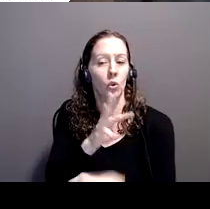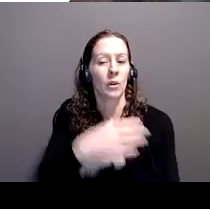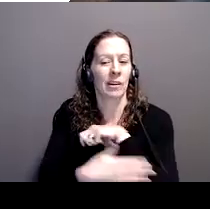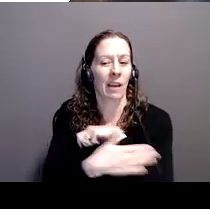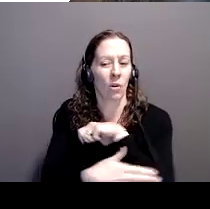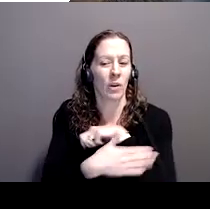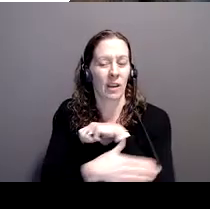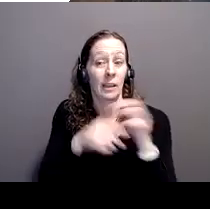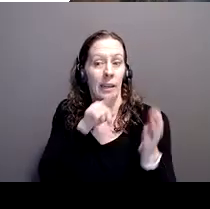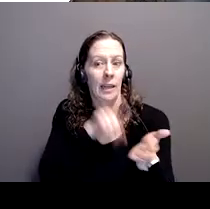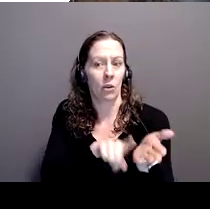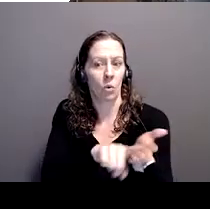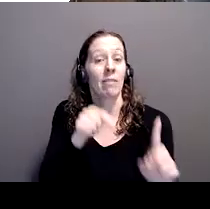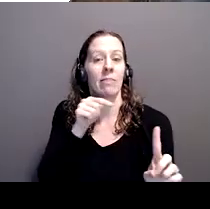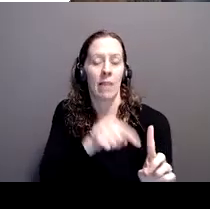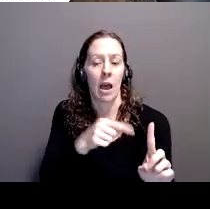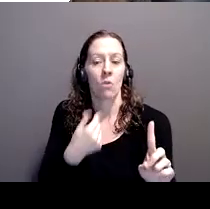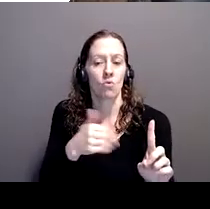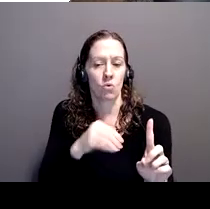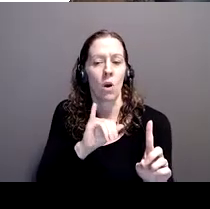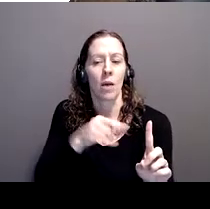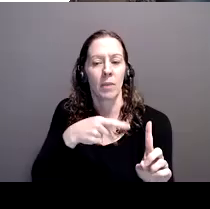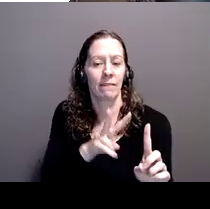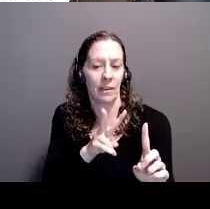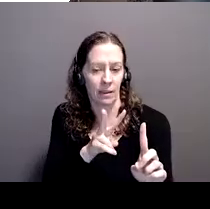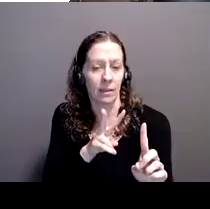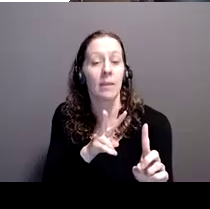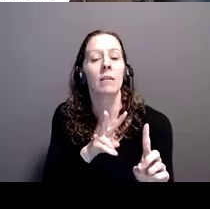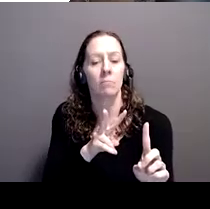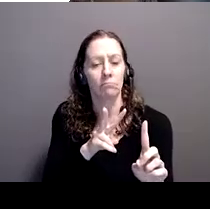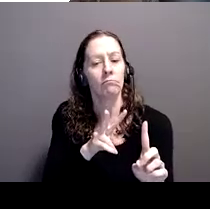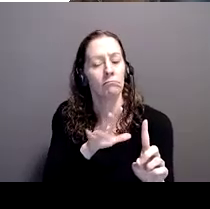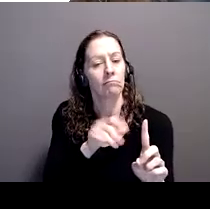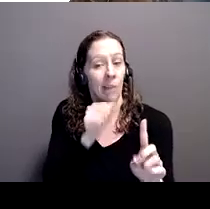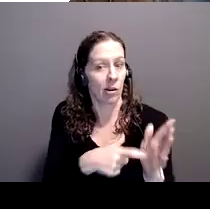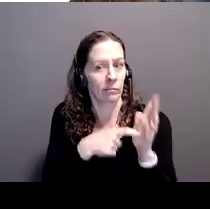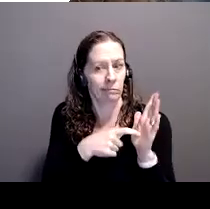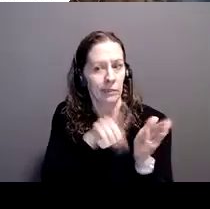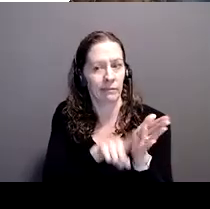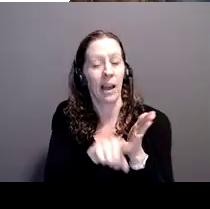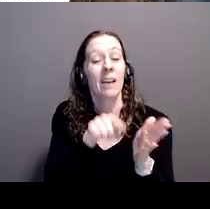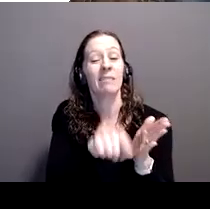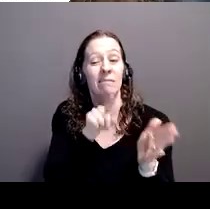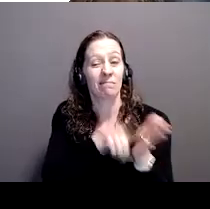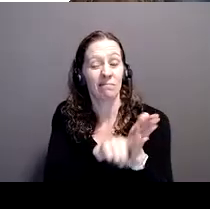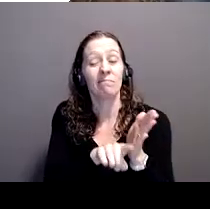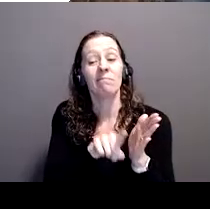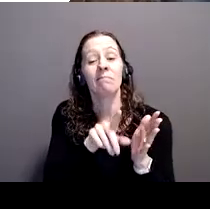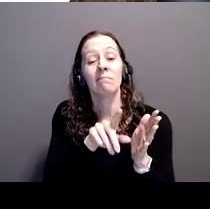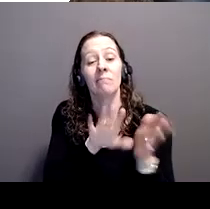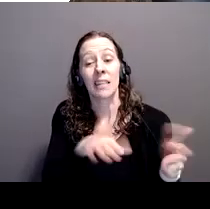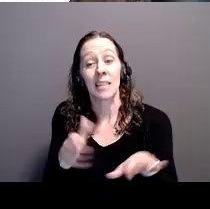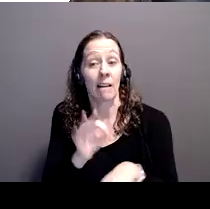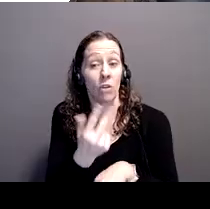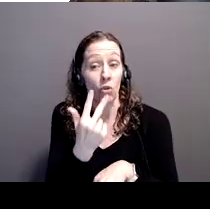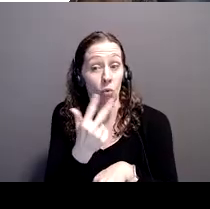very important IPV-related discretionary inquest that examined the deaths of 3 women who were killed on the same